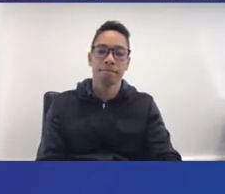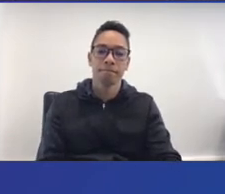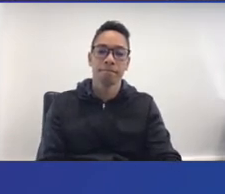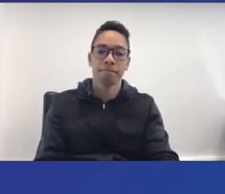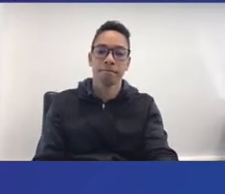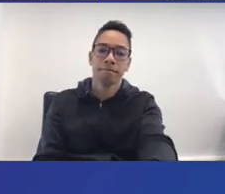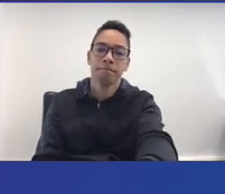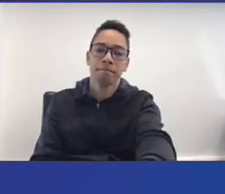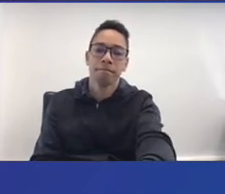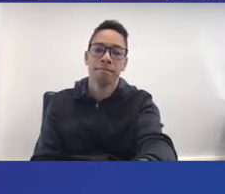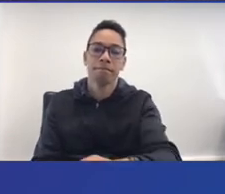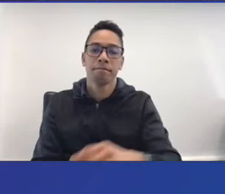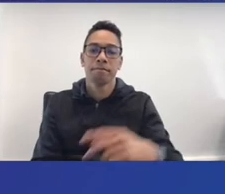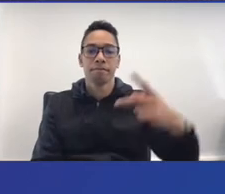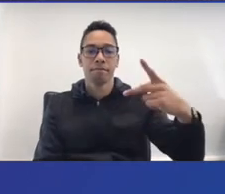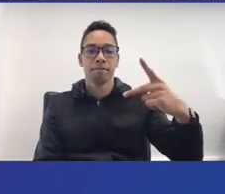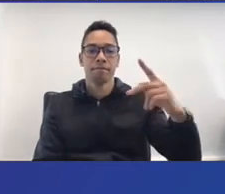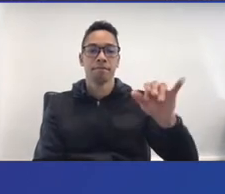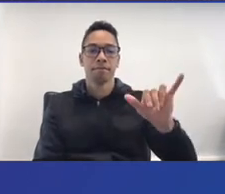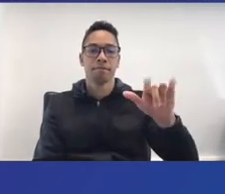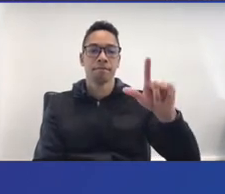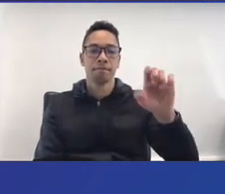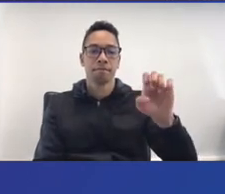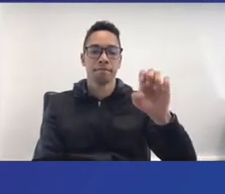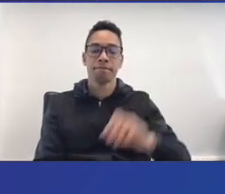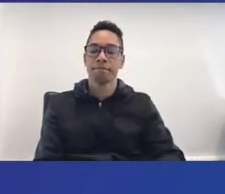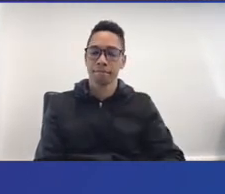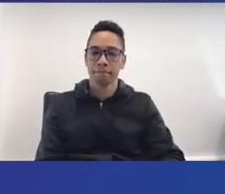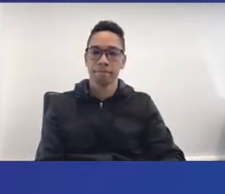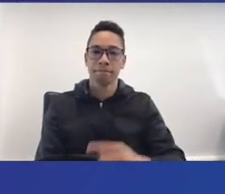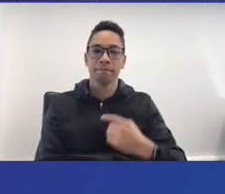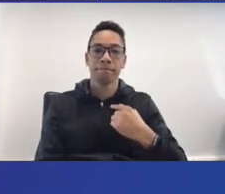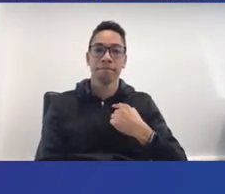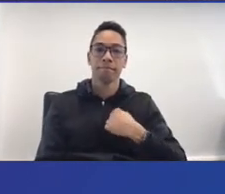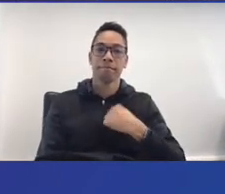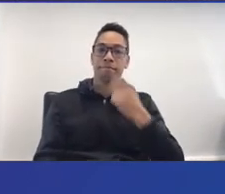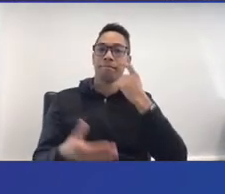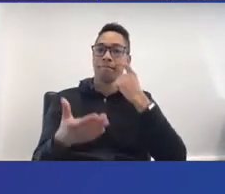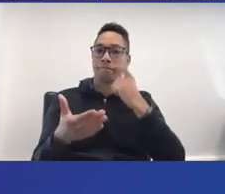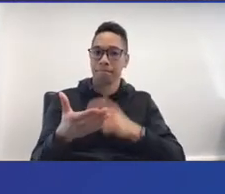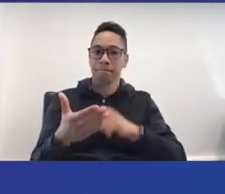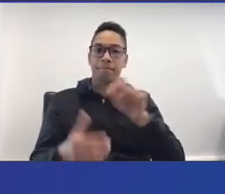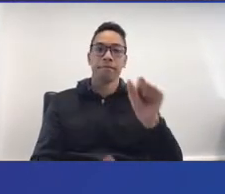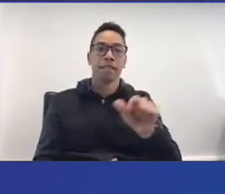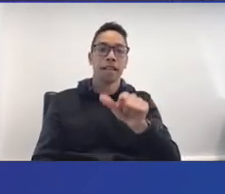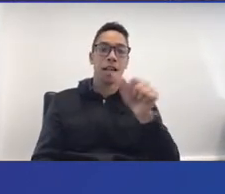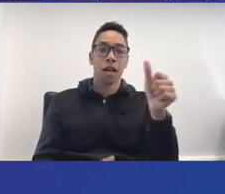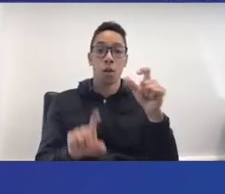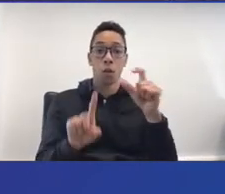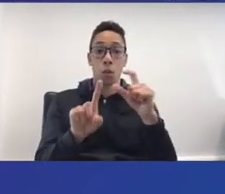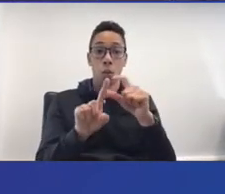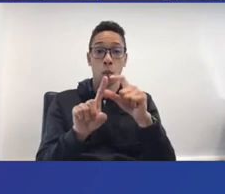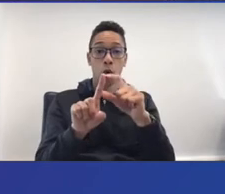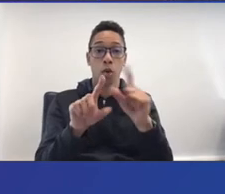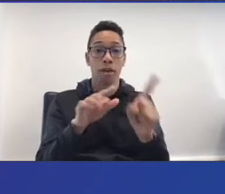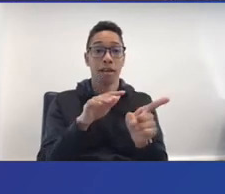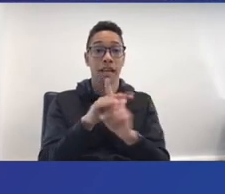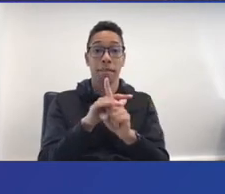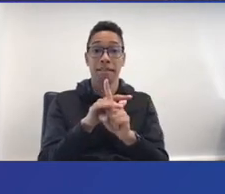I'm observing that another word that continues to enter our conversation is